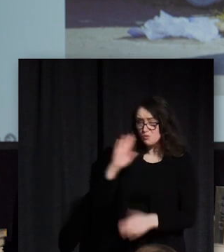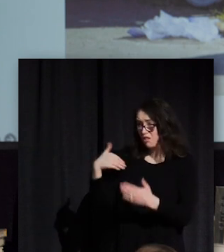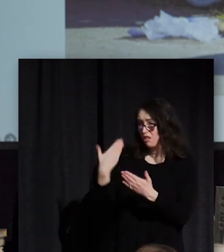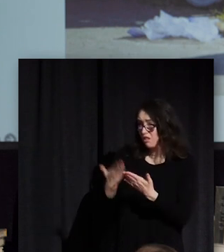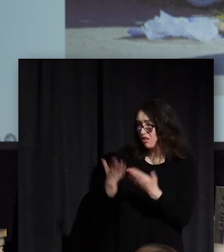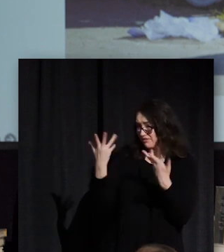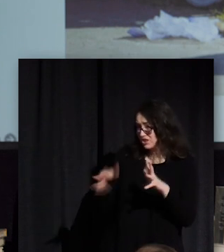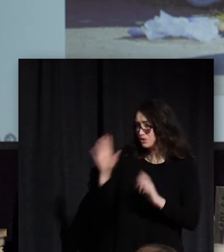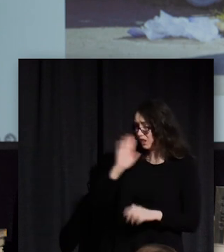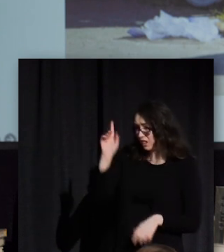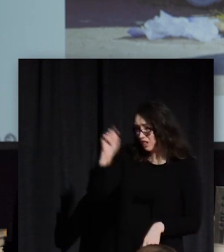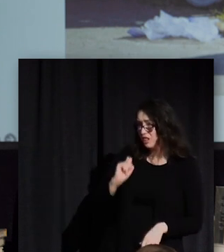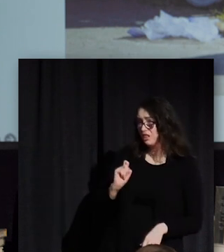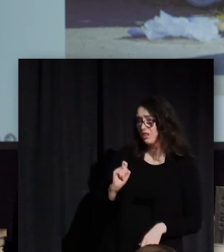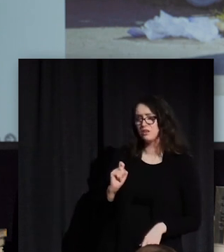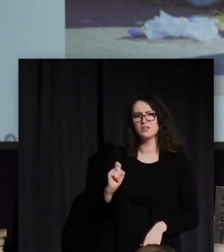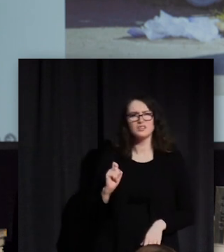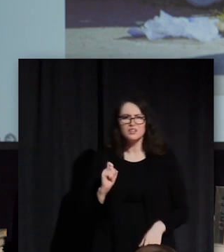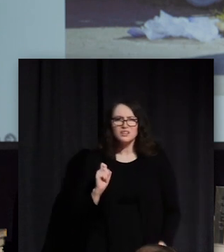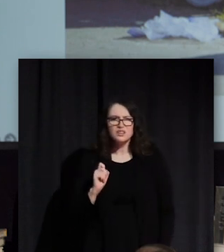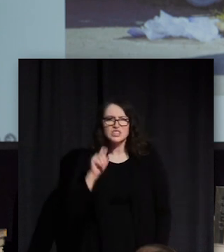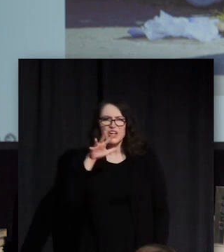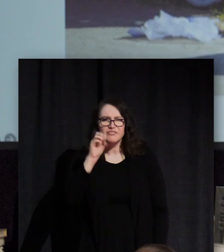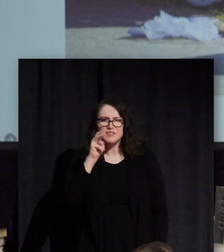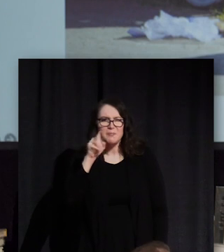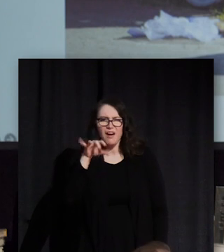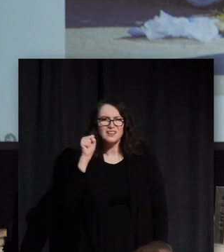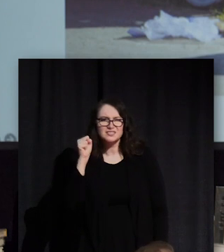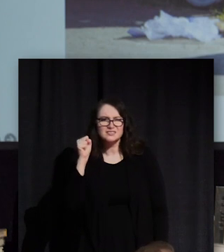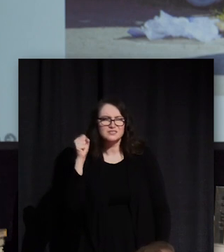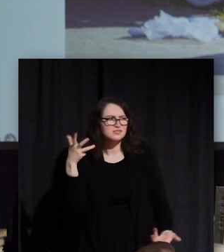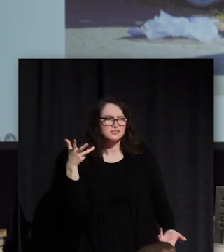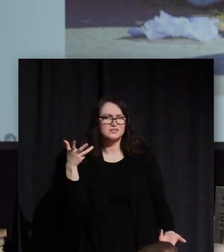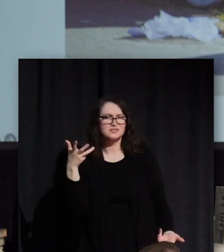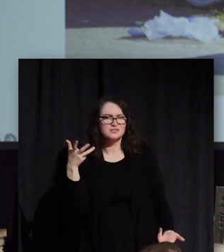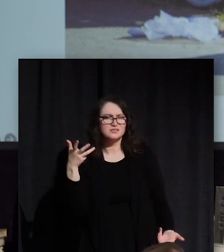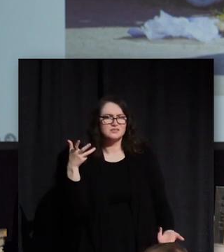way. It was for a 50-mile fat bike race.